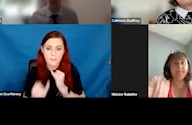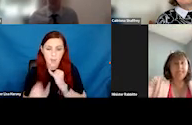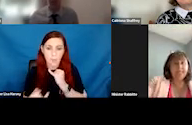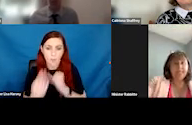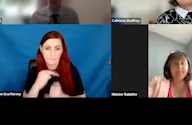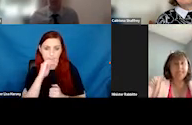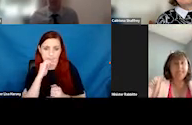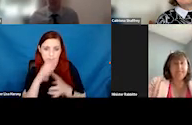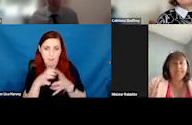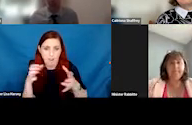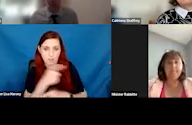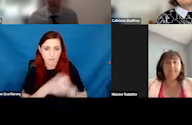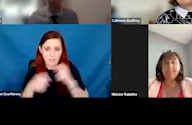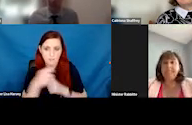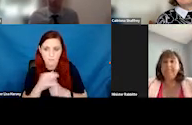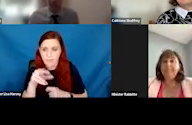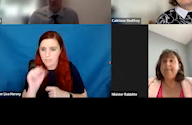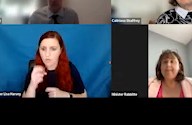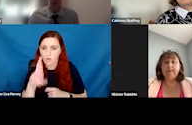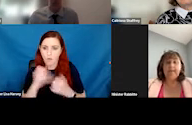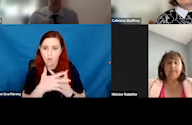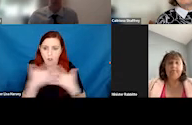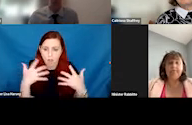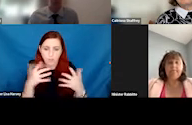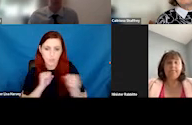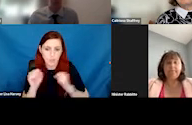facility or a large service facility.